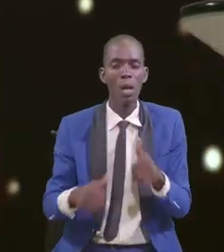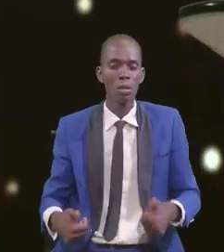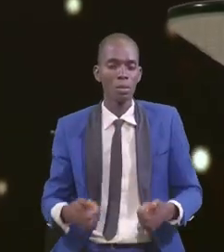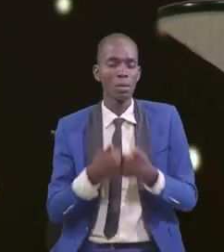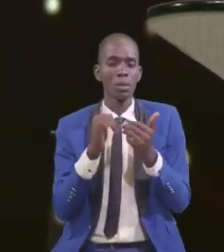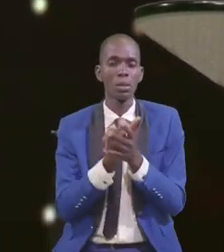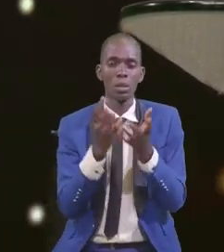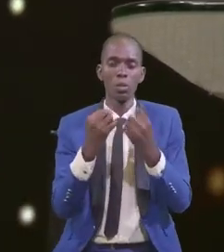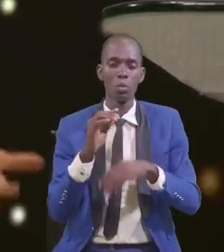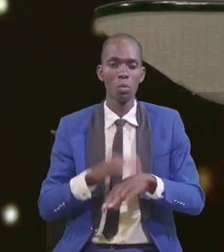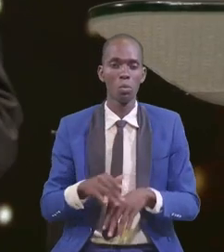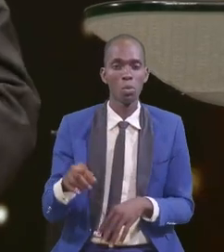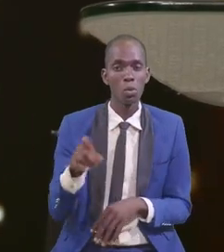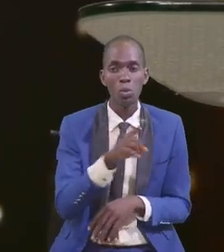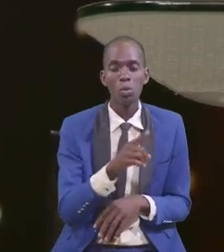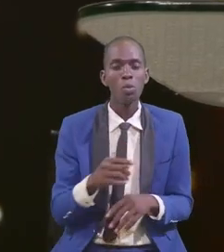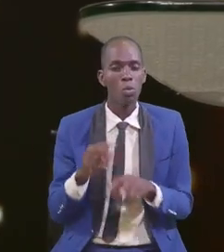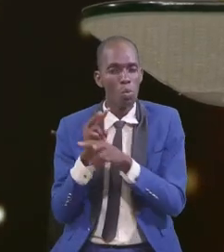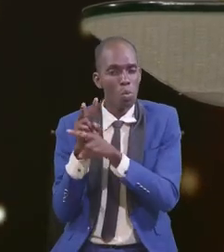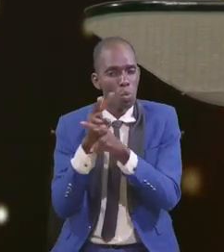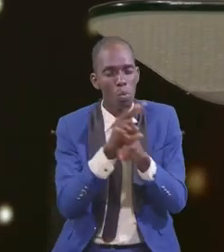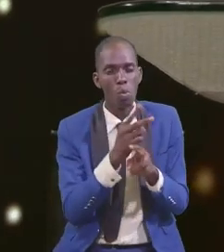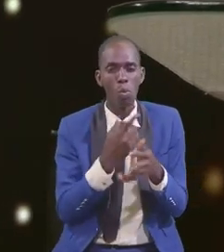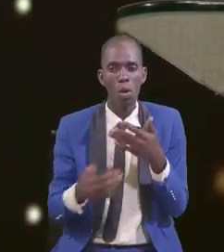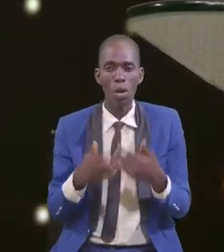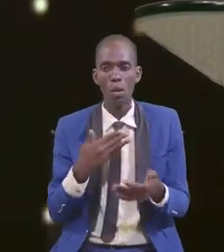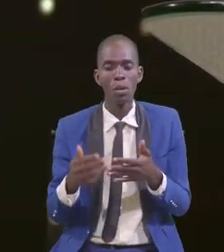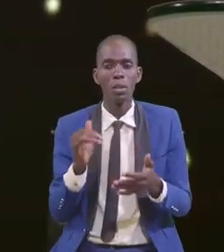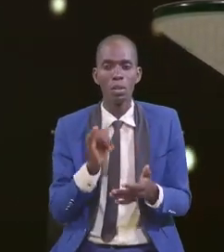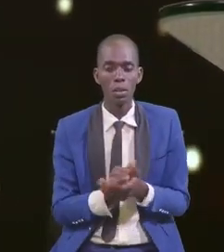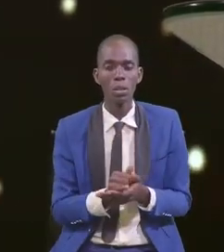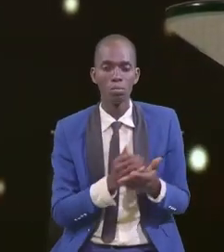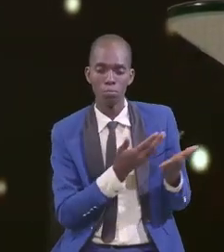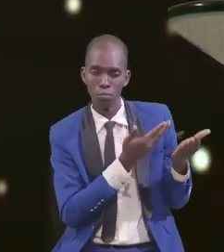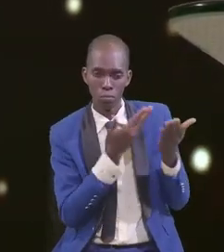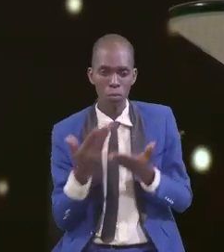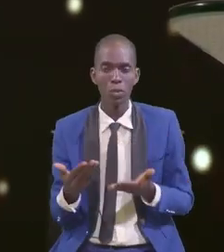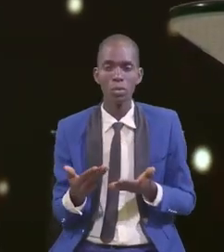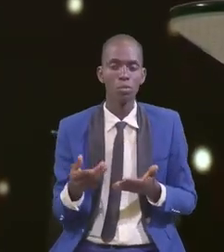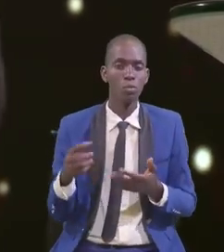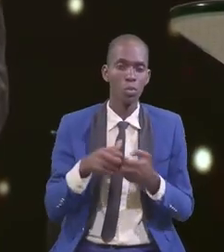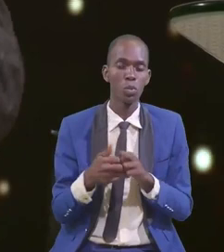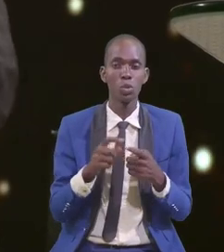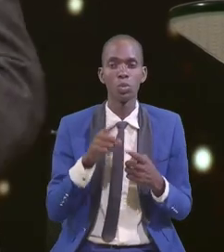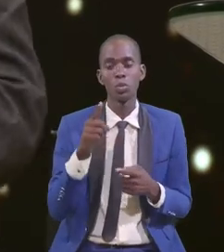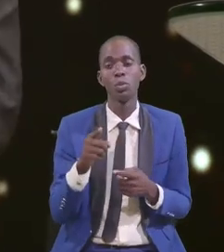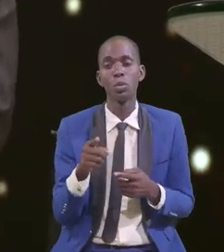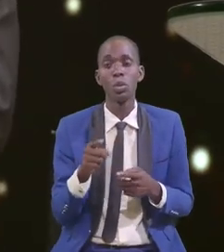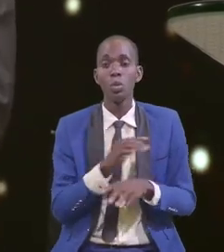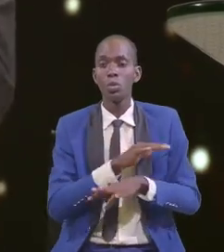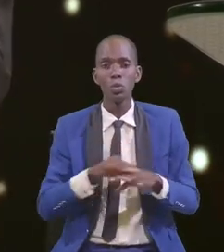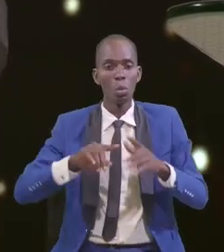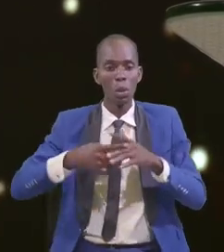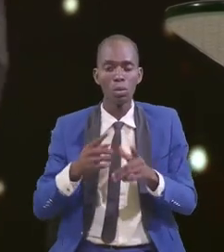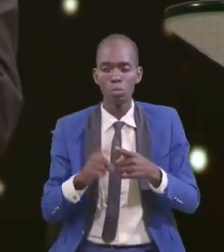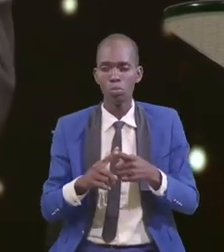watch over whatever crisis. When a crisis comes up, watch. Don't just talk, don't just